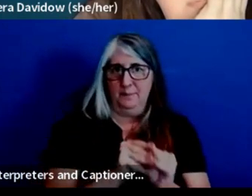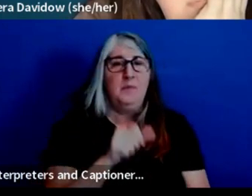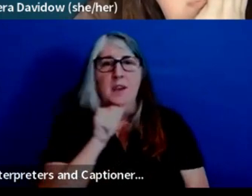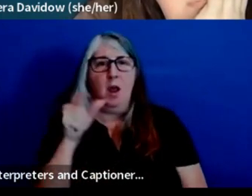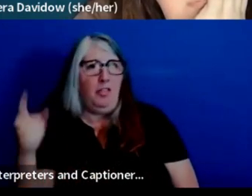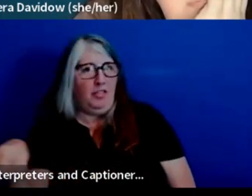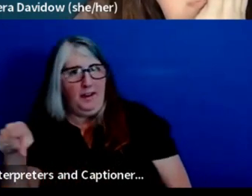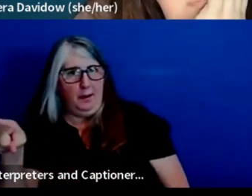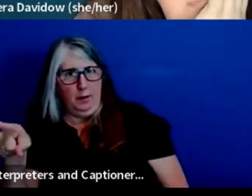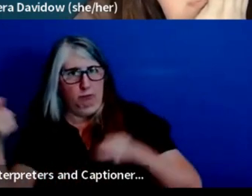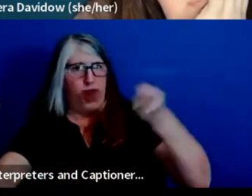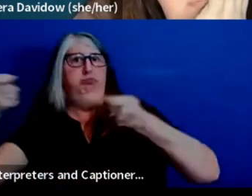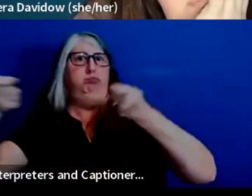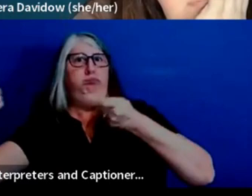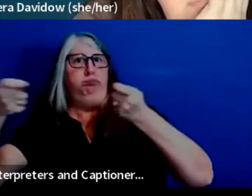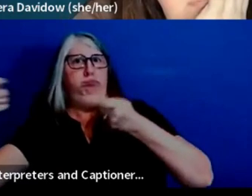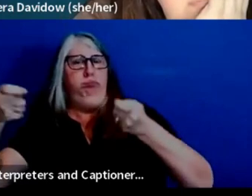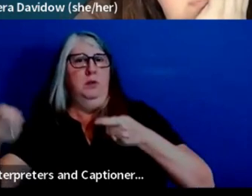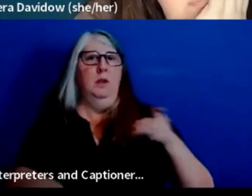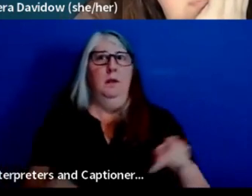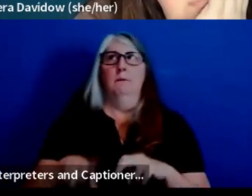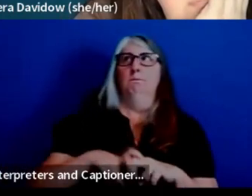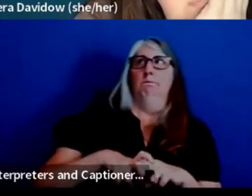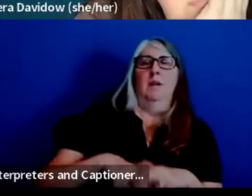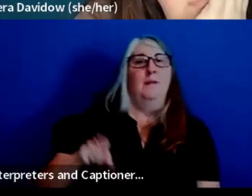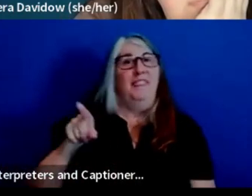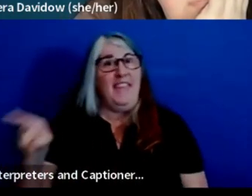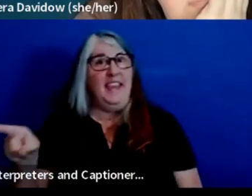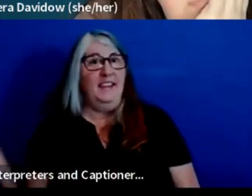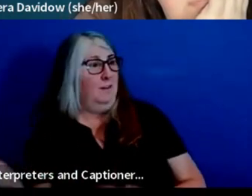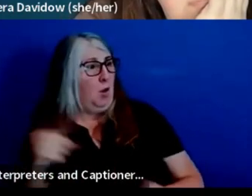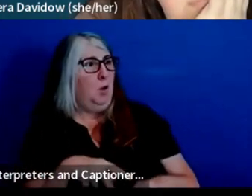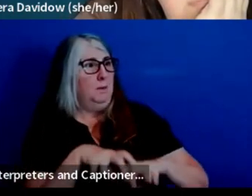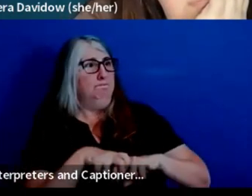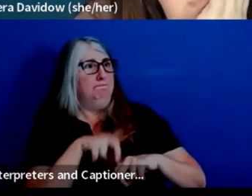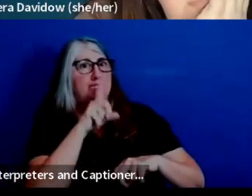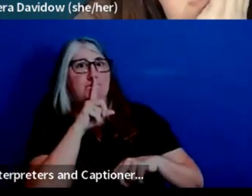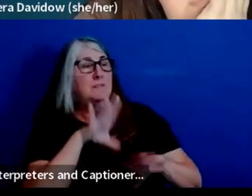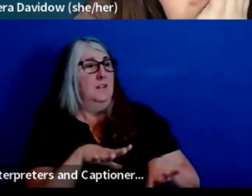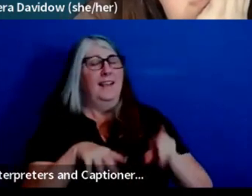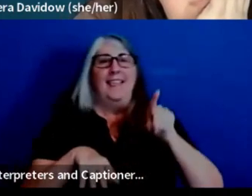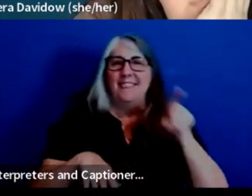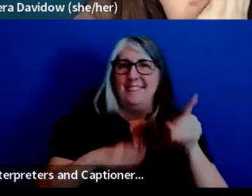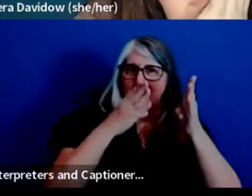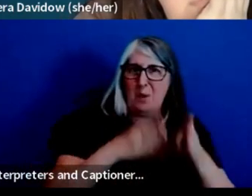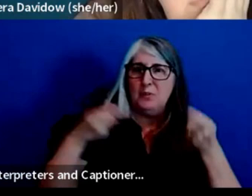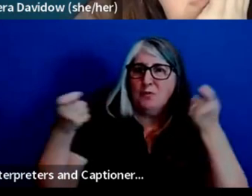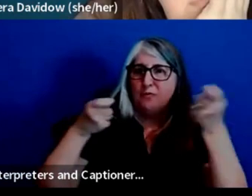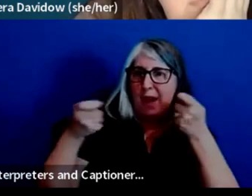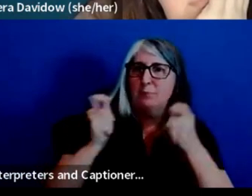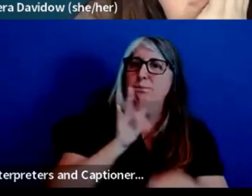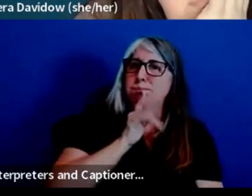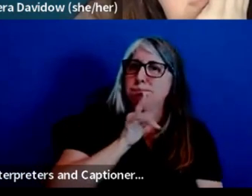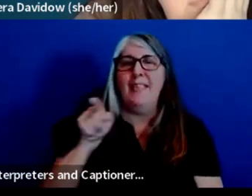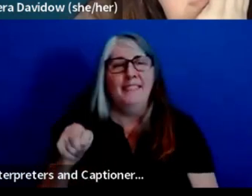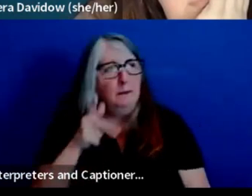plan, and them kind of having to listen to this person kind of direct the whole process. In my opinion, that's what